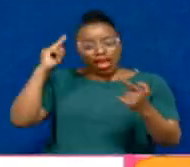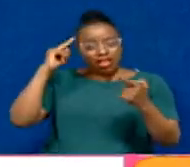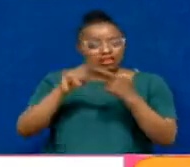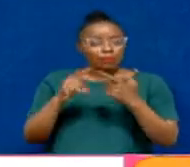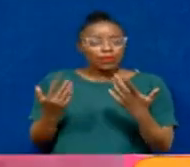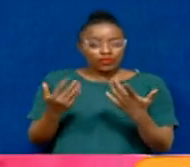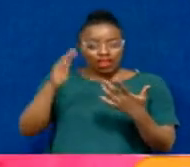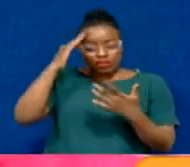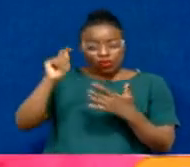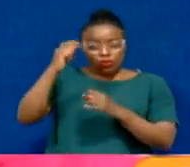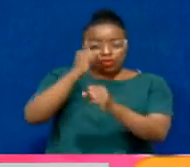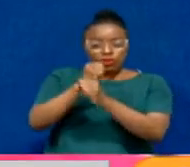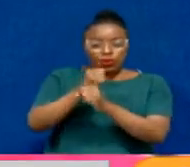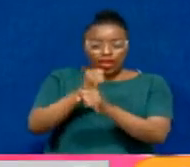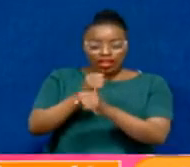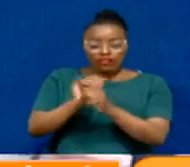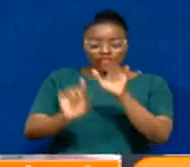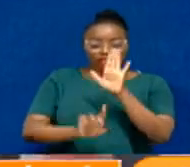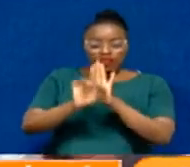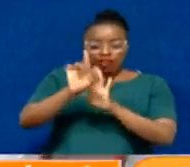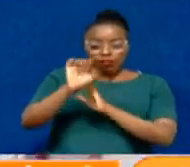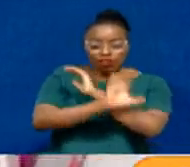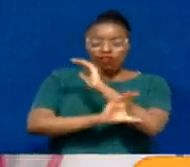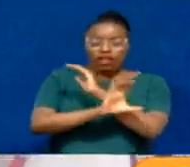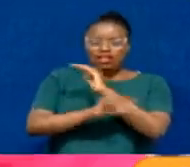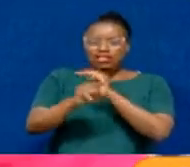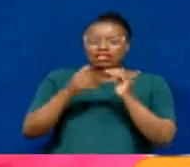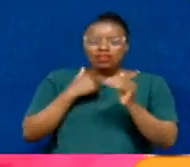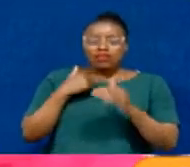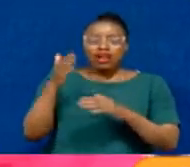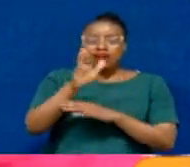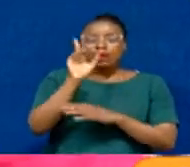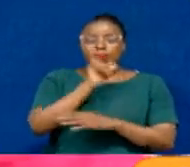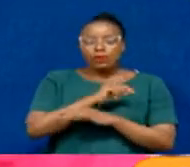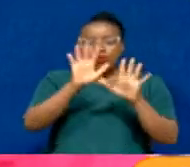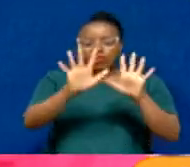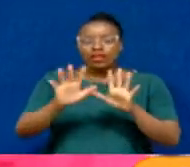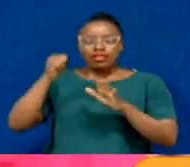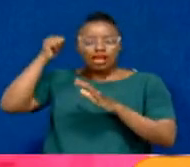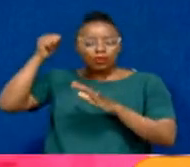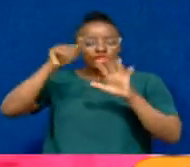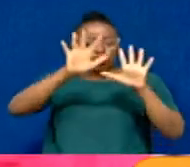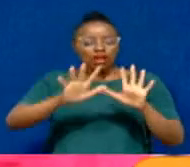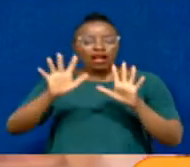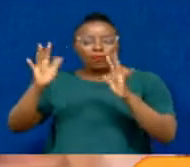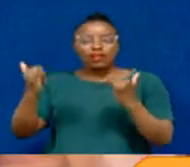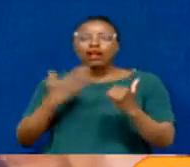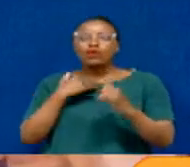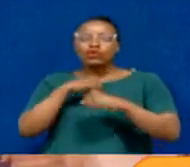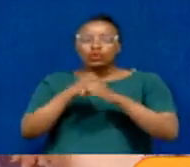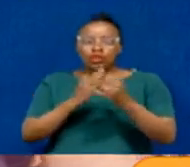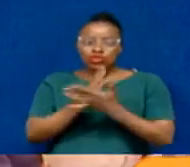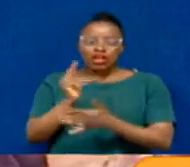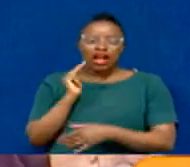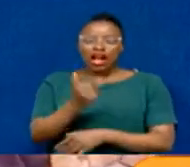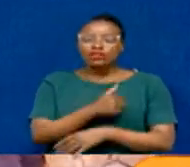Azimio. I know our president has been working for the development of this country. He's now back into, you know, the campaigns, the political campaigns. We want to make sure that